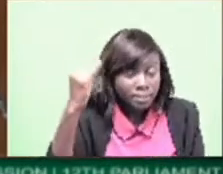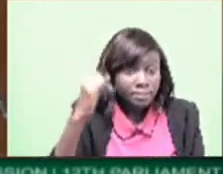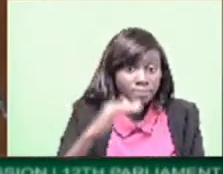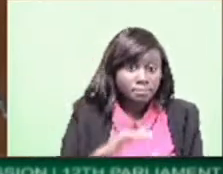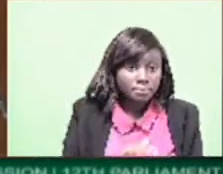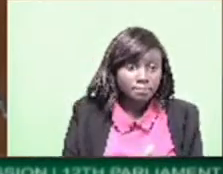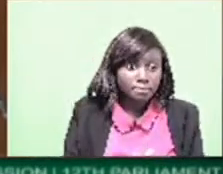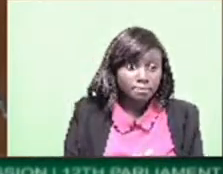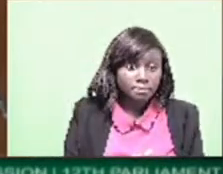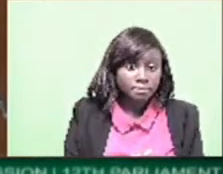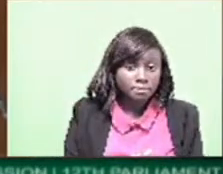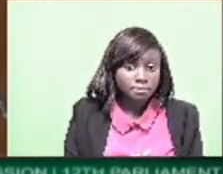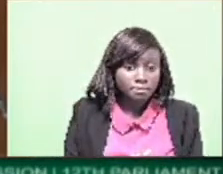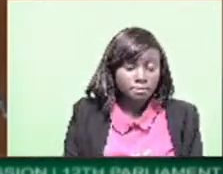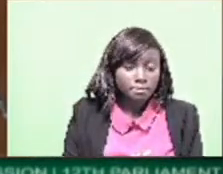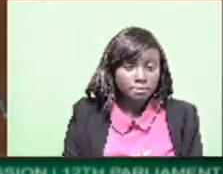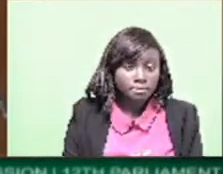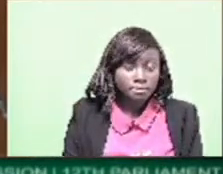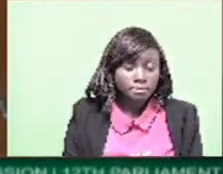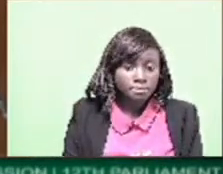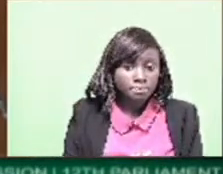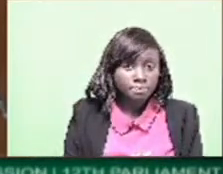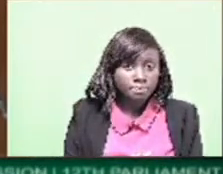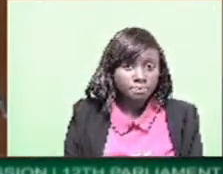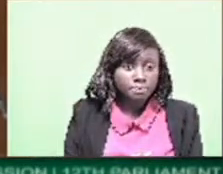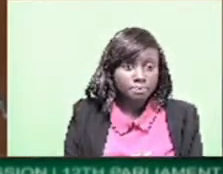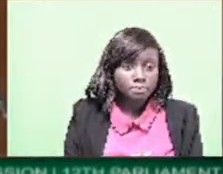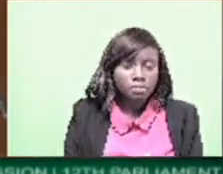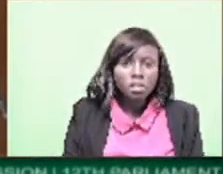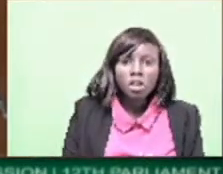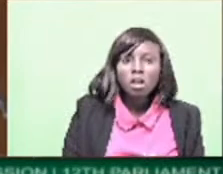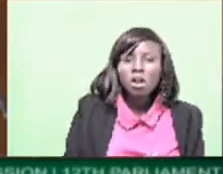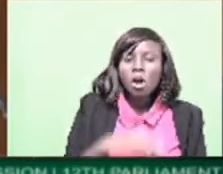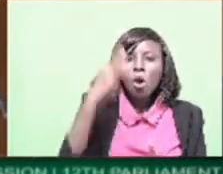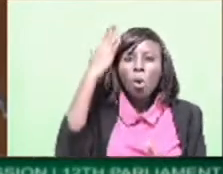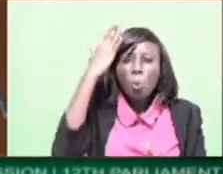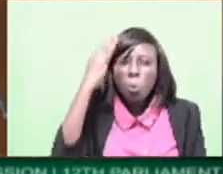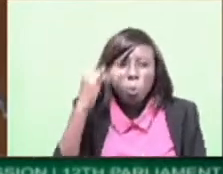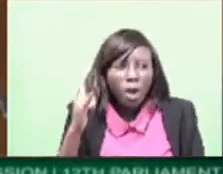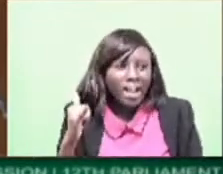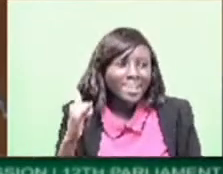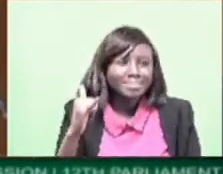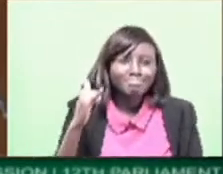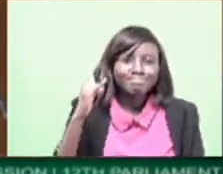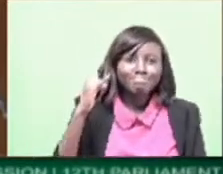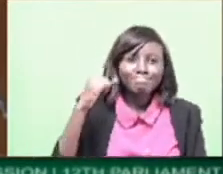COVID as a country should be politicized in the manner that I've heard it here today.